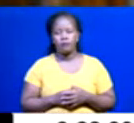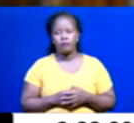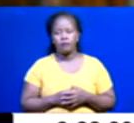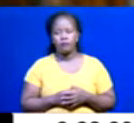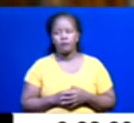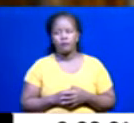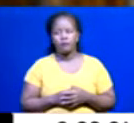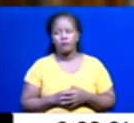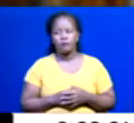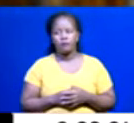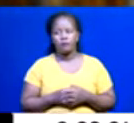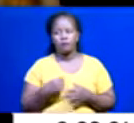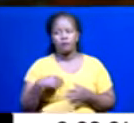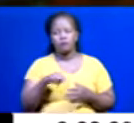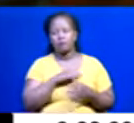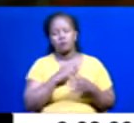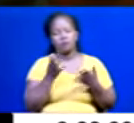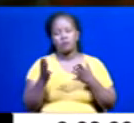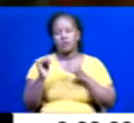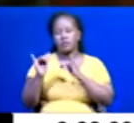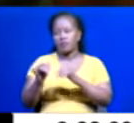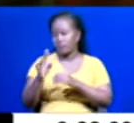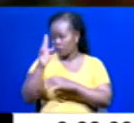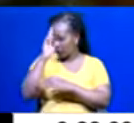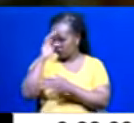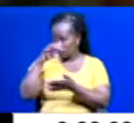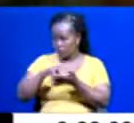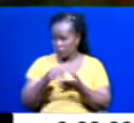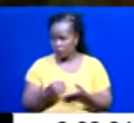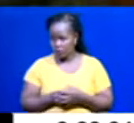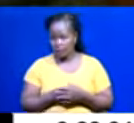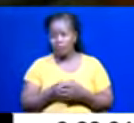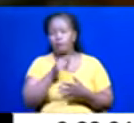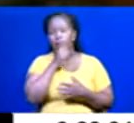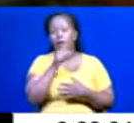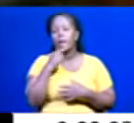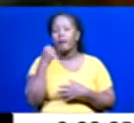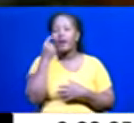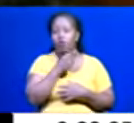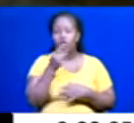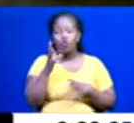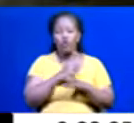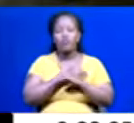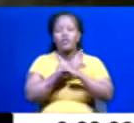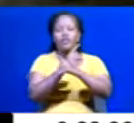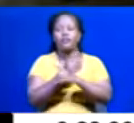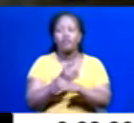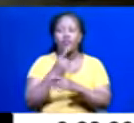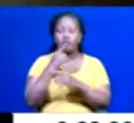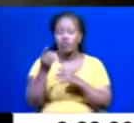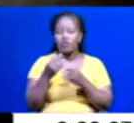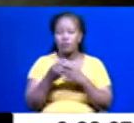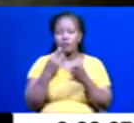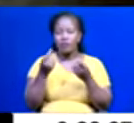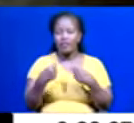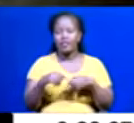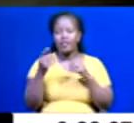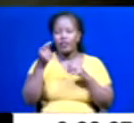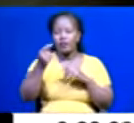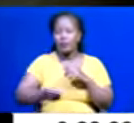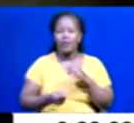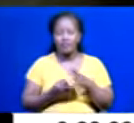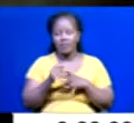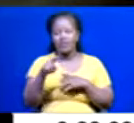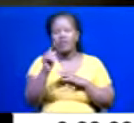To Kayole police station. Steven Zuki Mutisi was put on defense, where he told the trial magistrate that his arrest